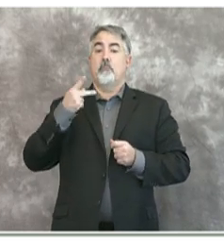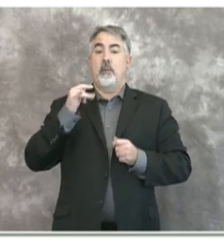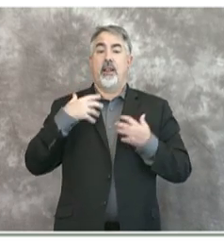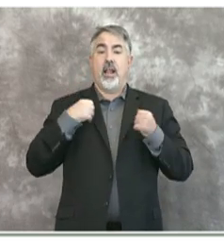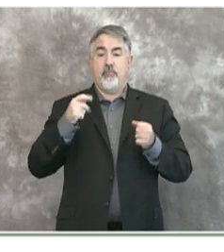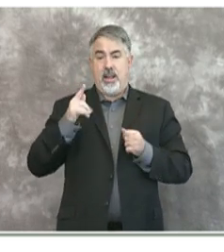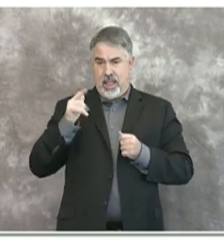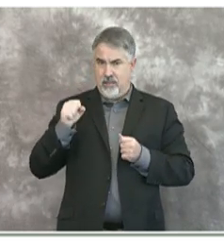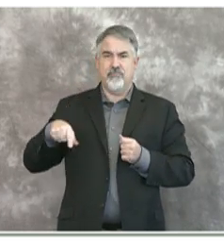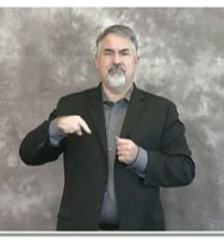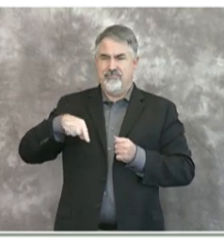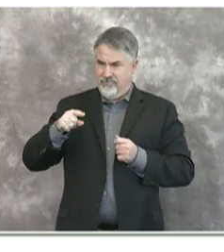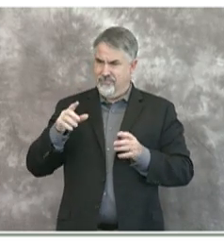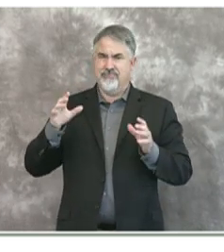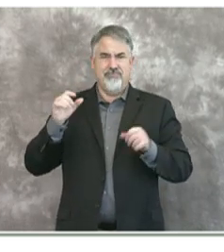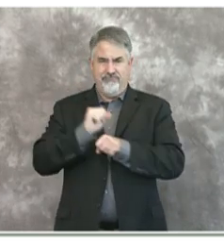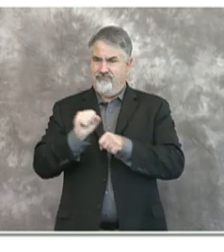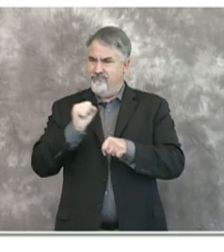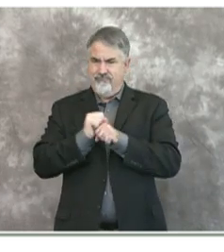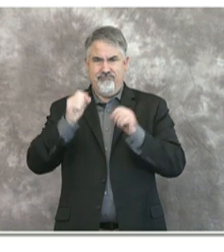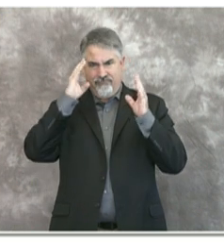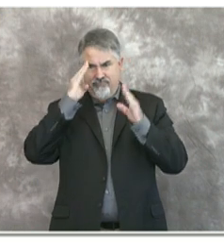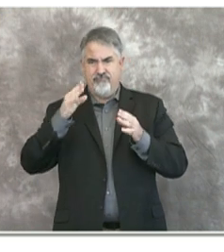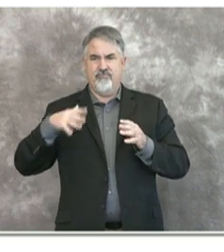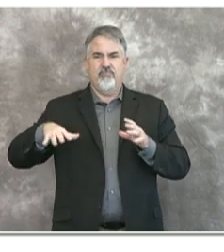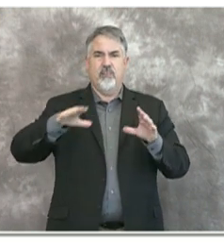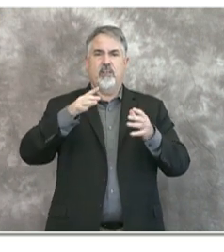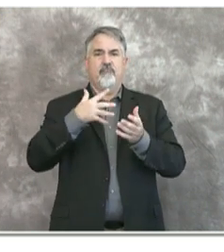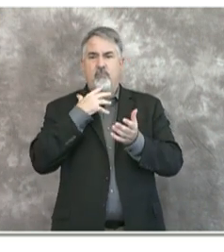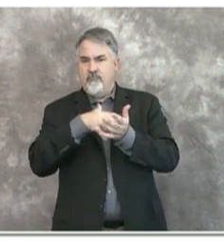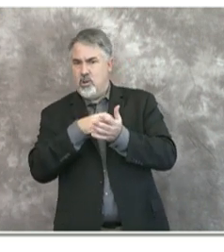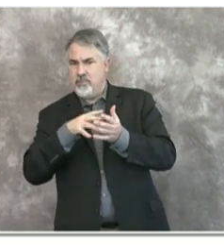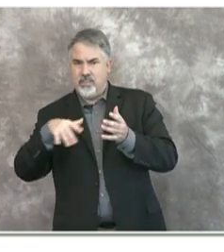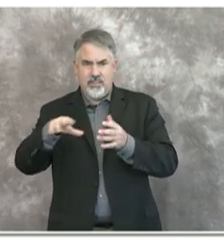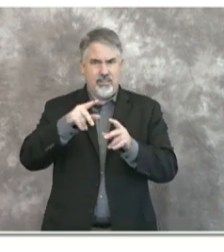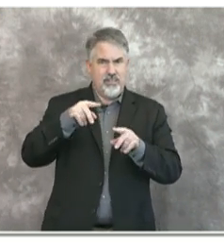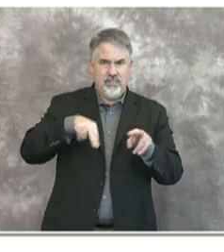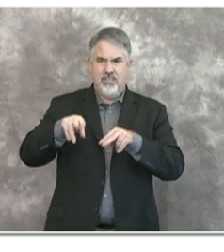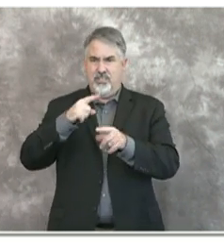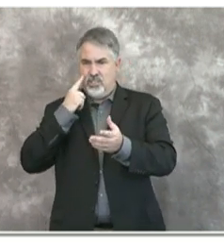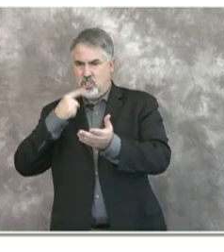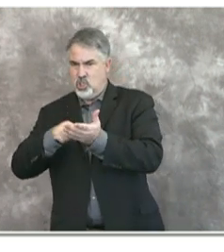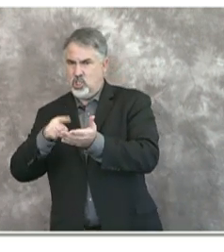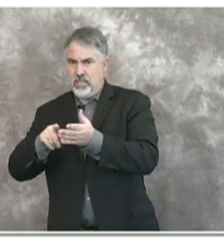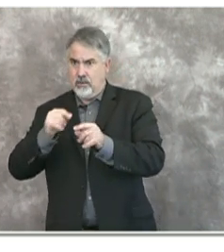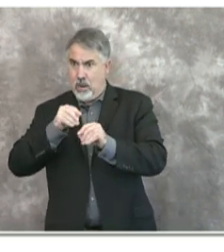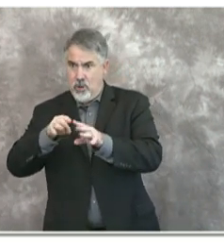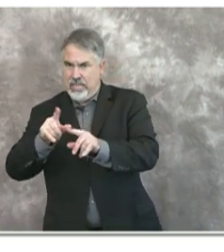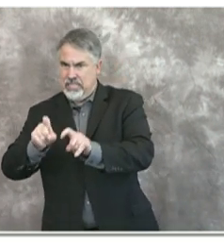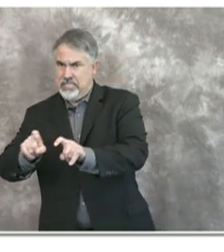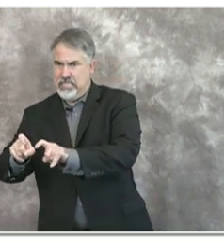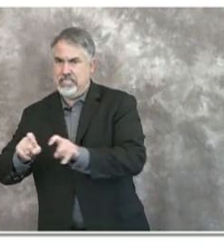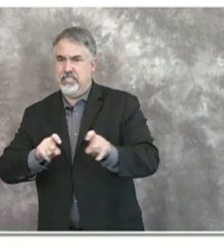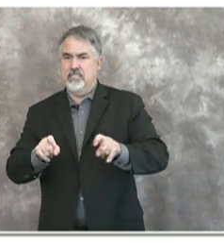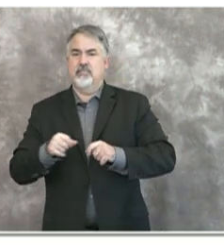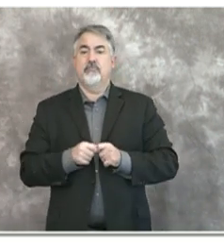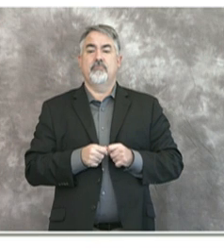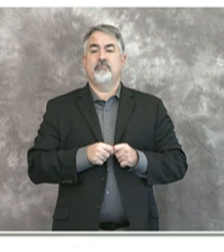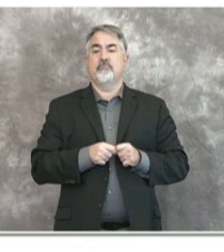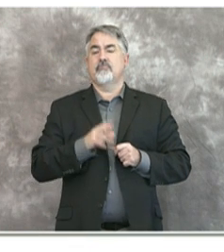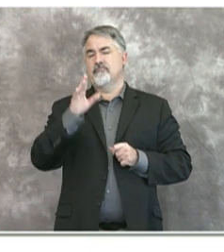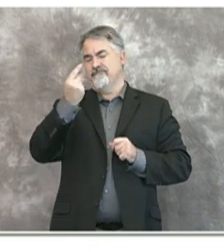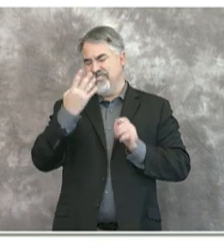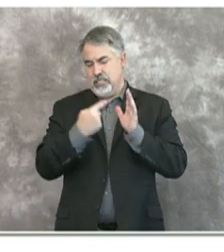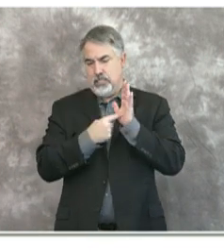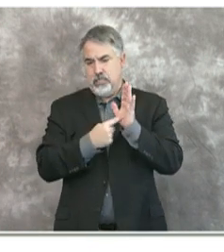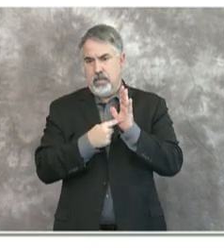targeted testing approaches for vulnerable populations as well as dealing with case outbreaks. For instance, this weekend we have our